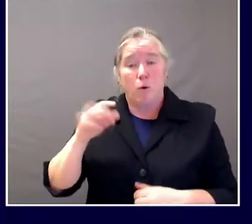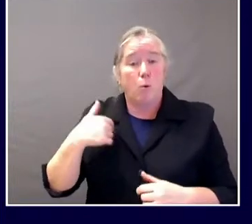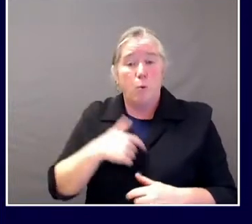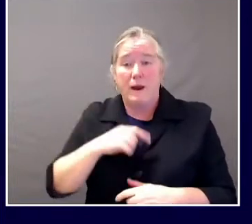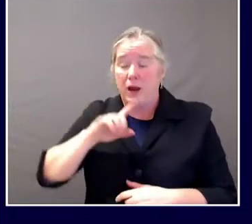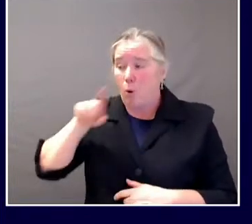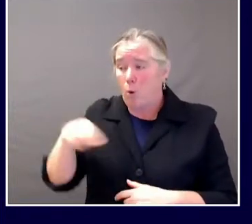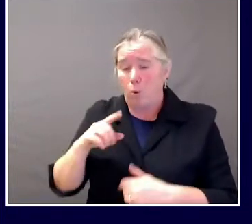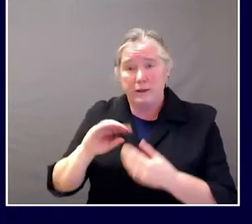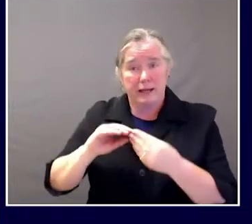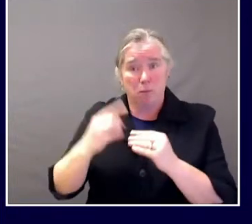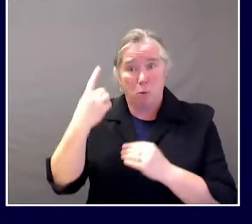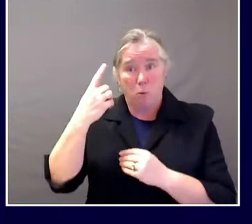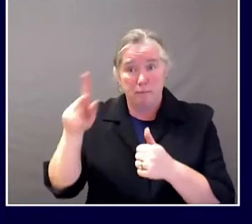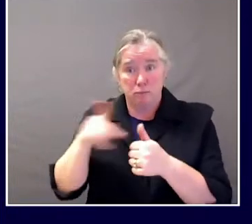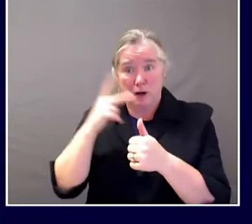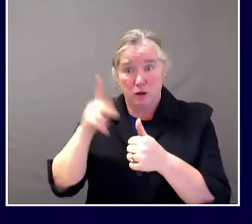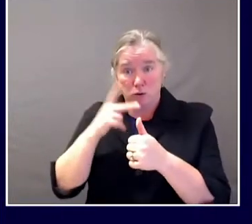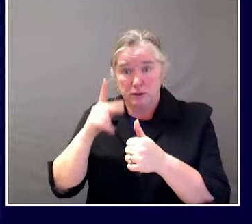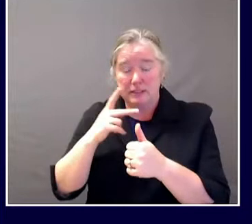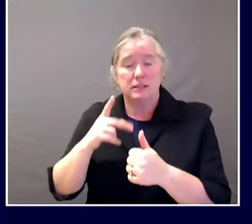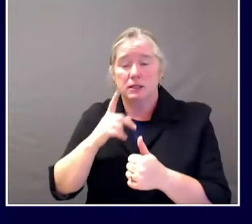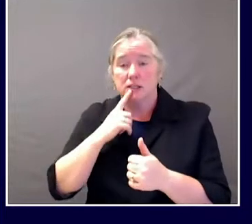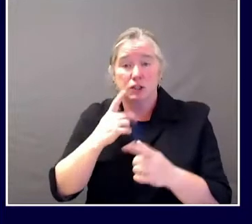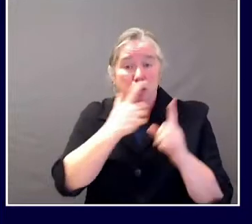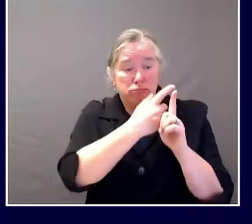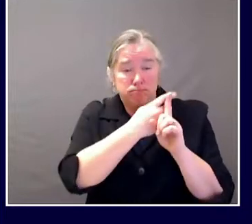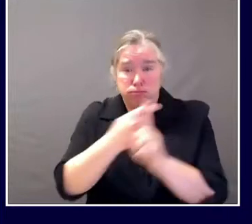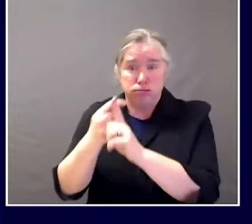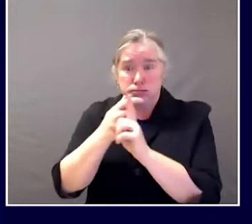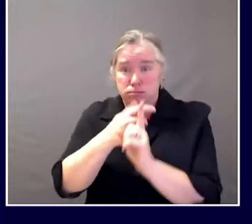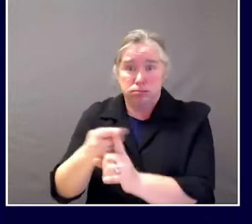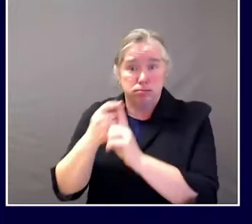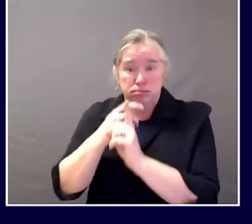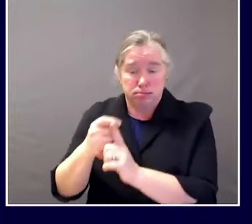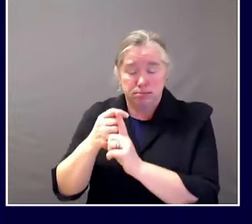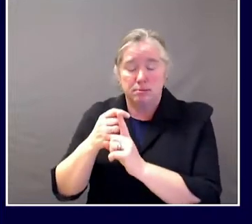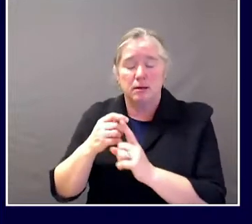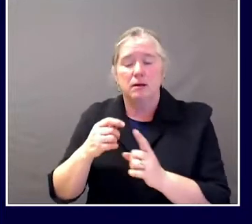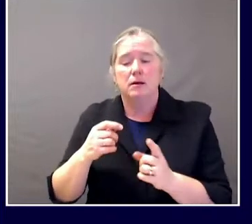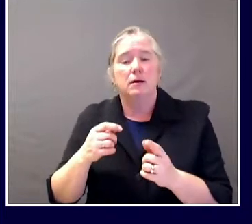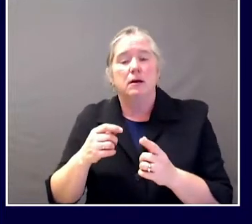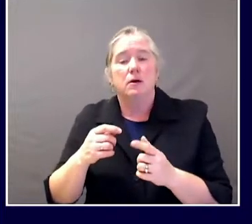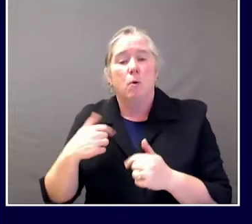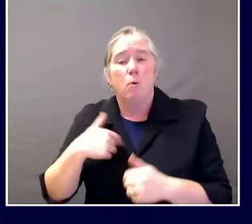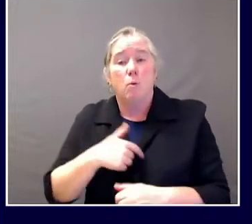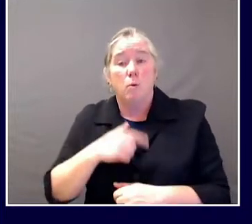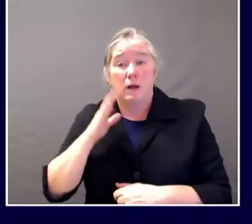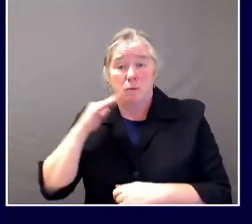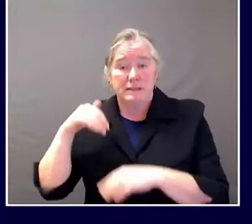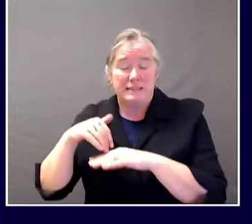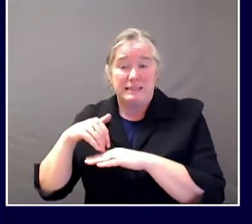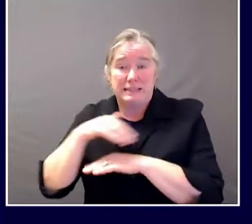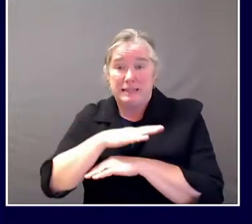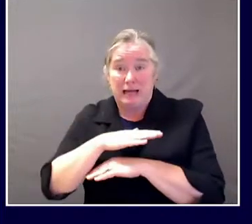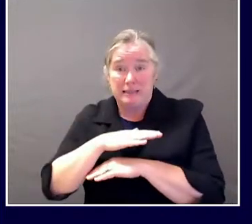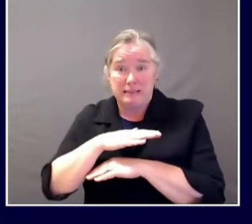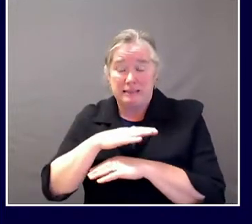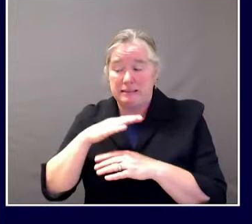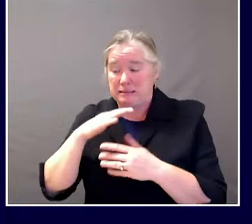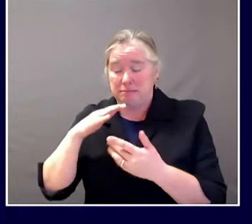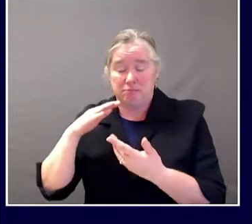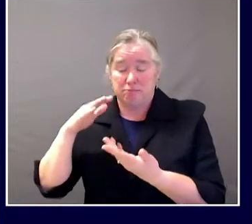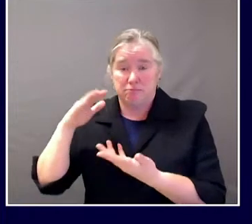as possible, and that was the only metric that was of concern, we would send vaccine to 1 or 2 large